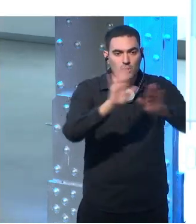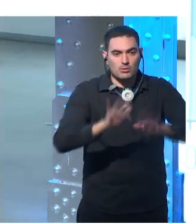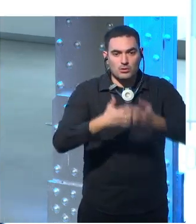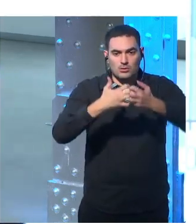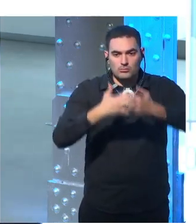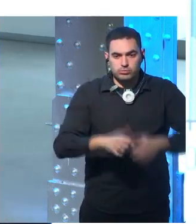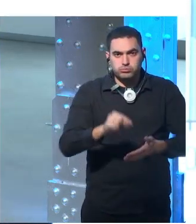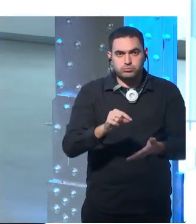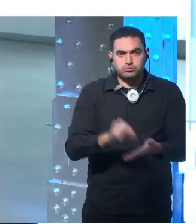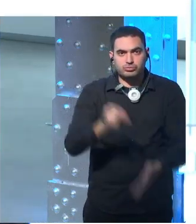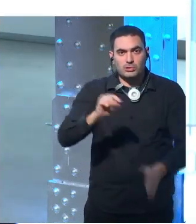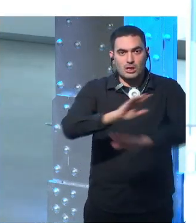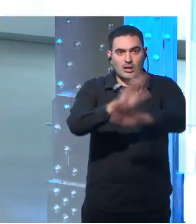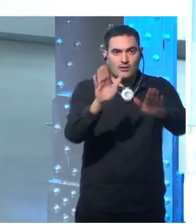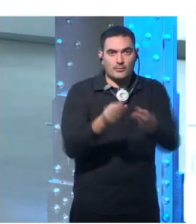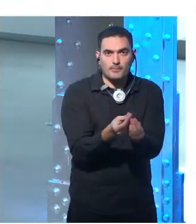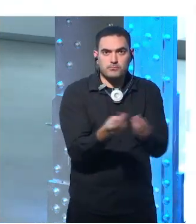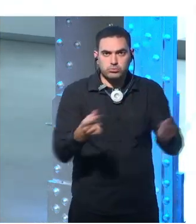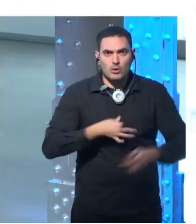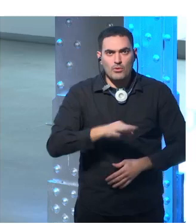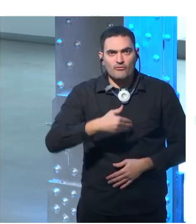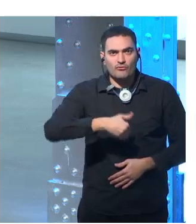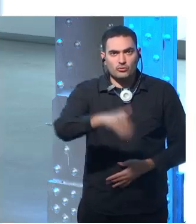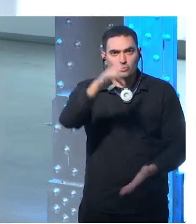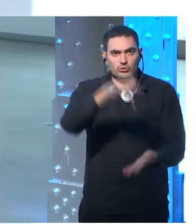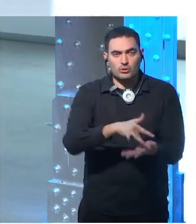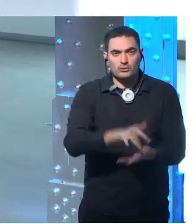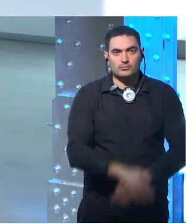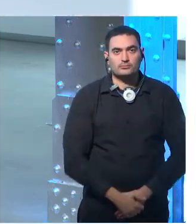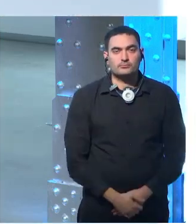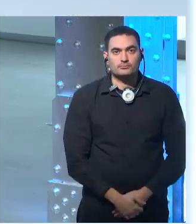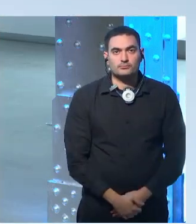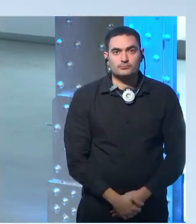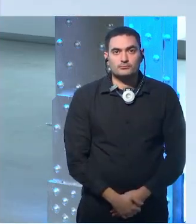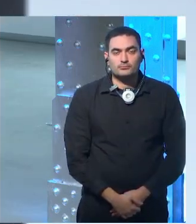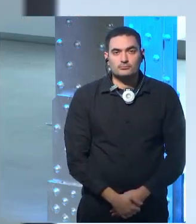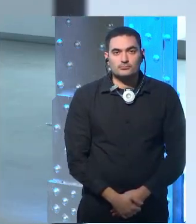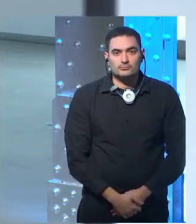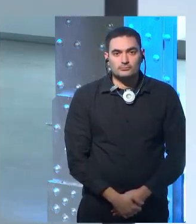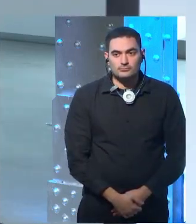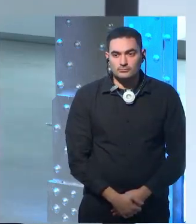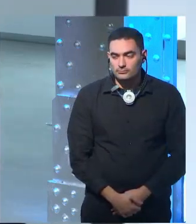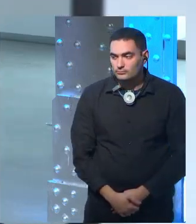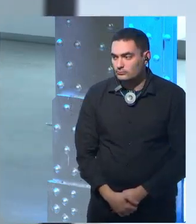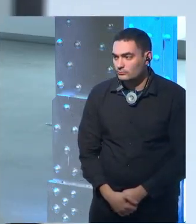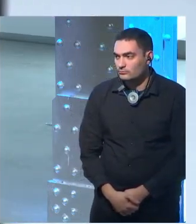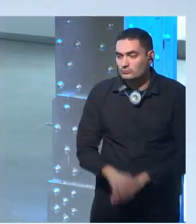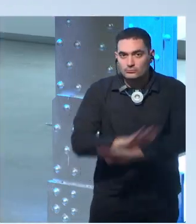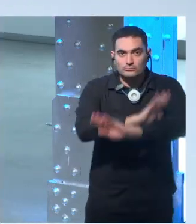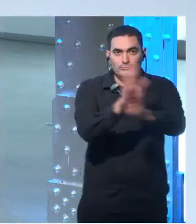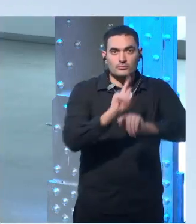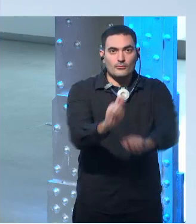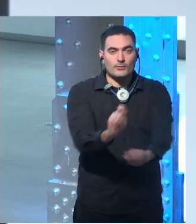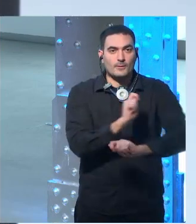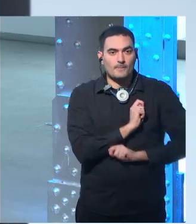is, should we be concerned that this might sometime in the near future spell the end of jobs,